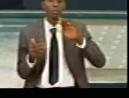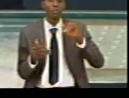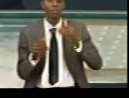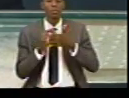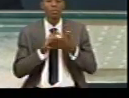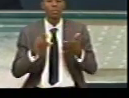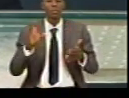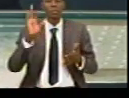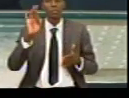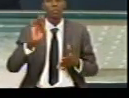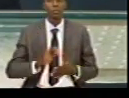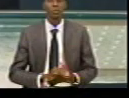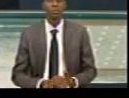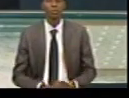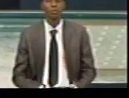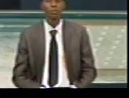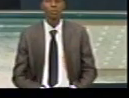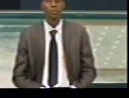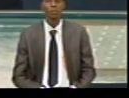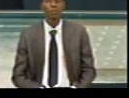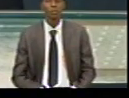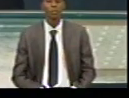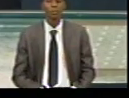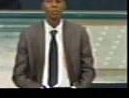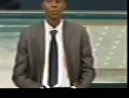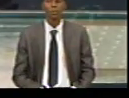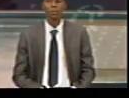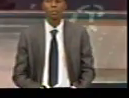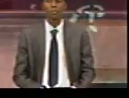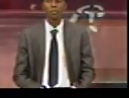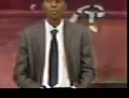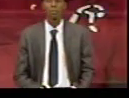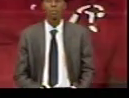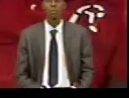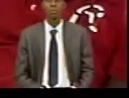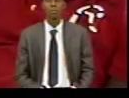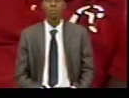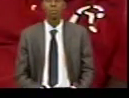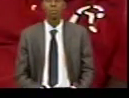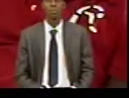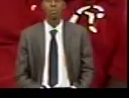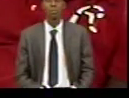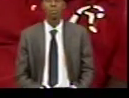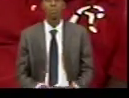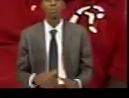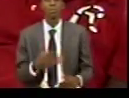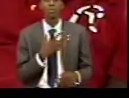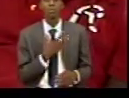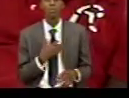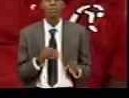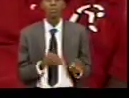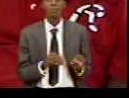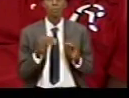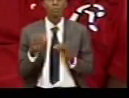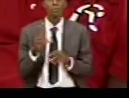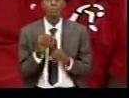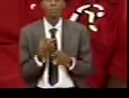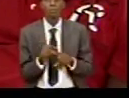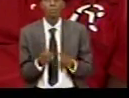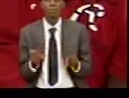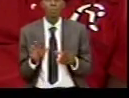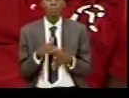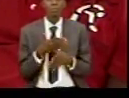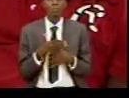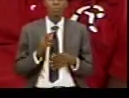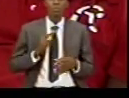Acts chapter 15, verse 9, and put no difference between us